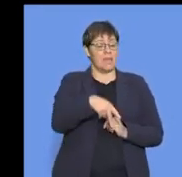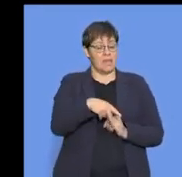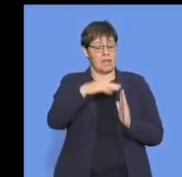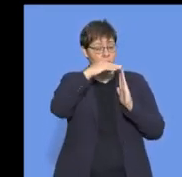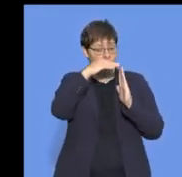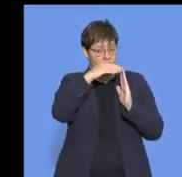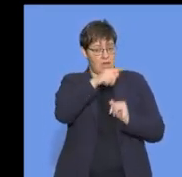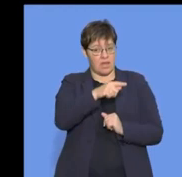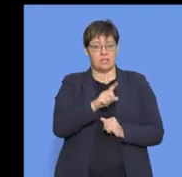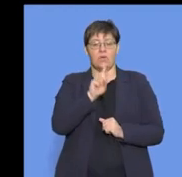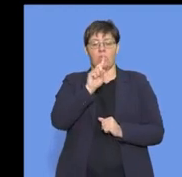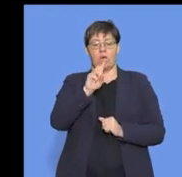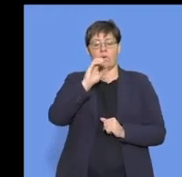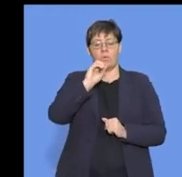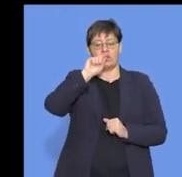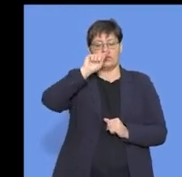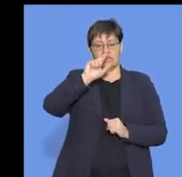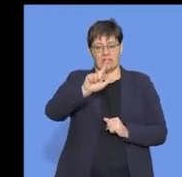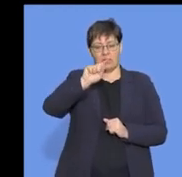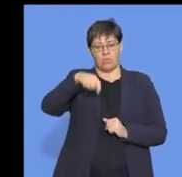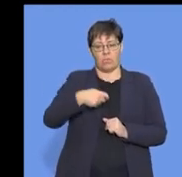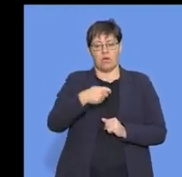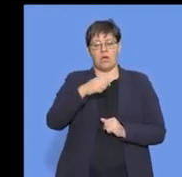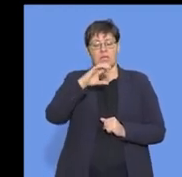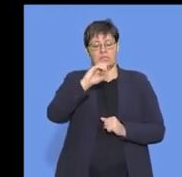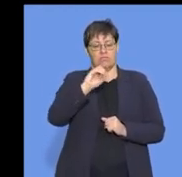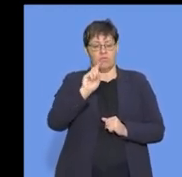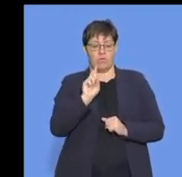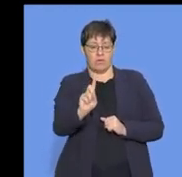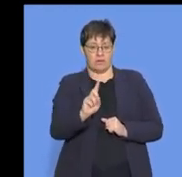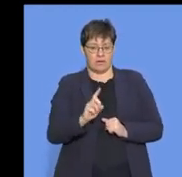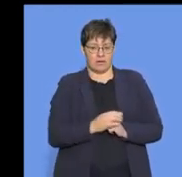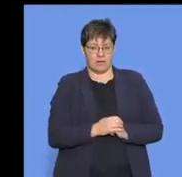this answer. So our answer for P will actually be